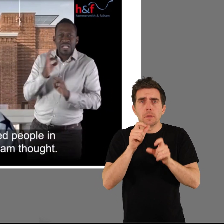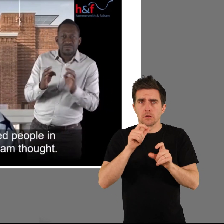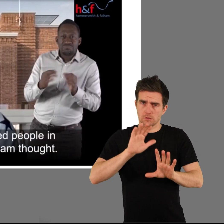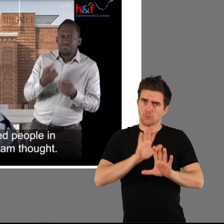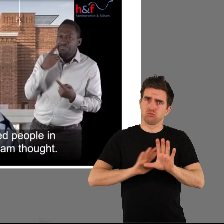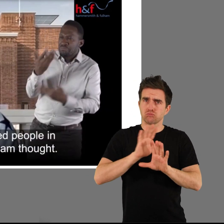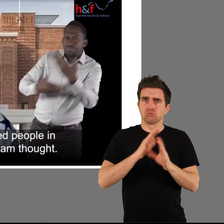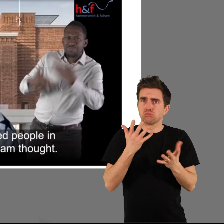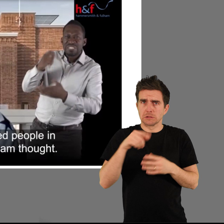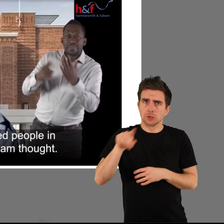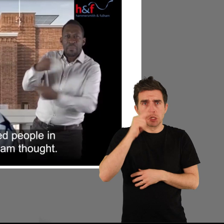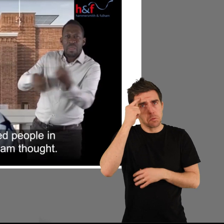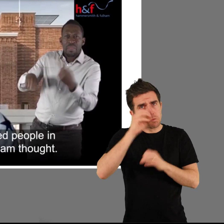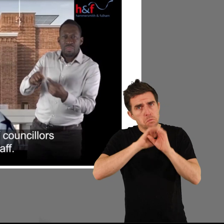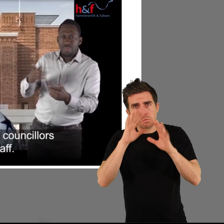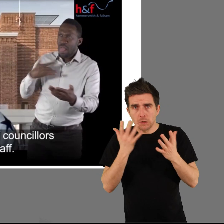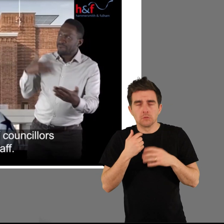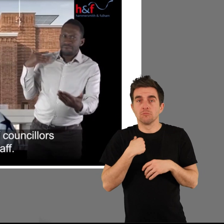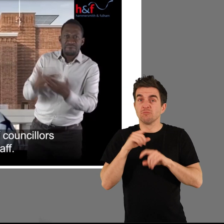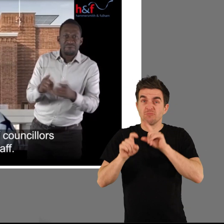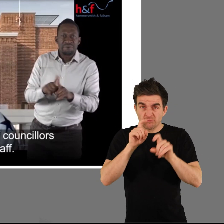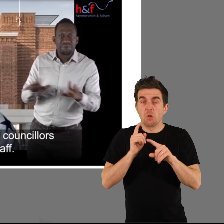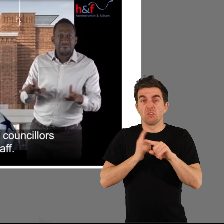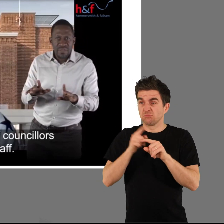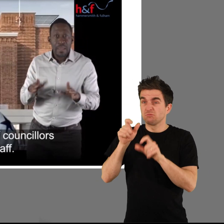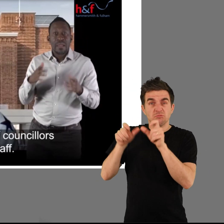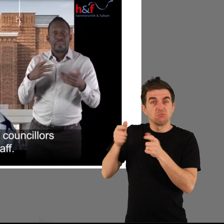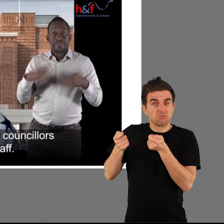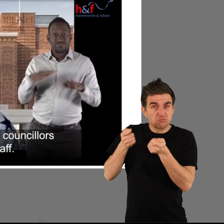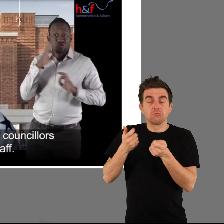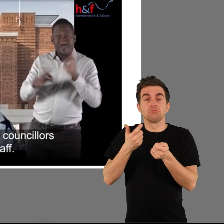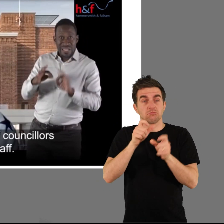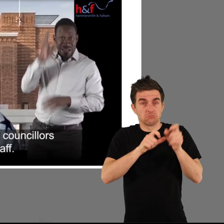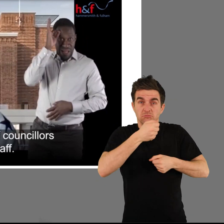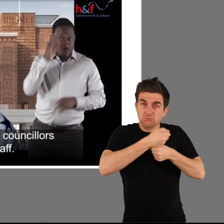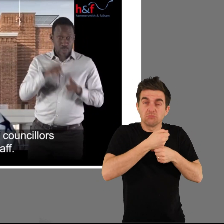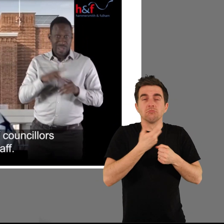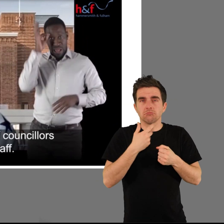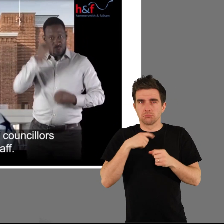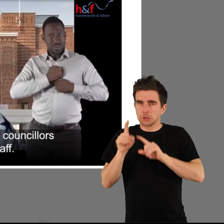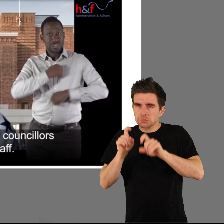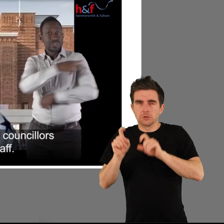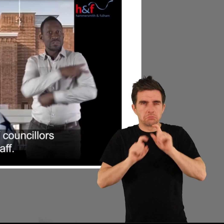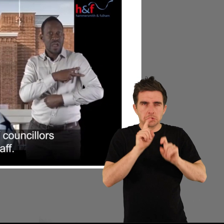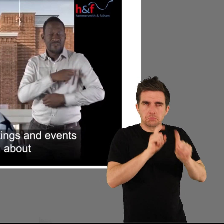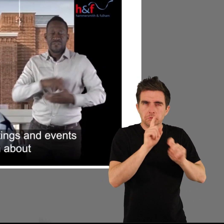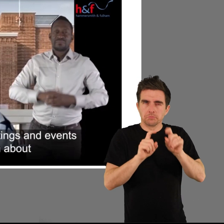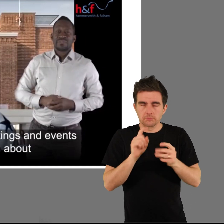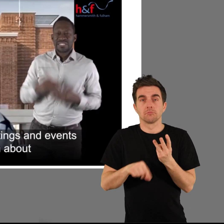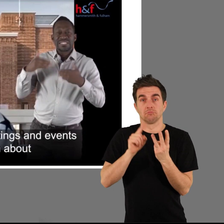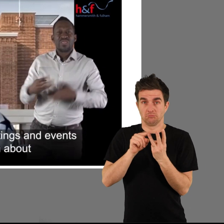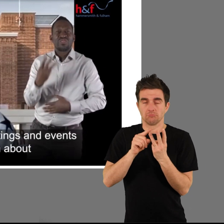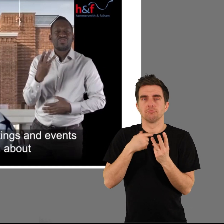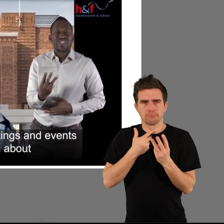people in Hammersmith and Fulham thought. We also did surveys of councillors and council staff. In